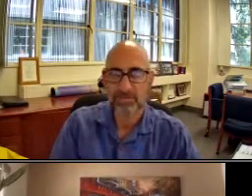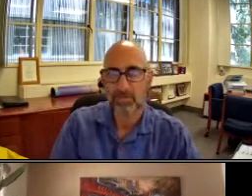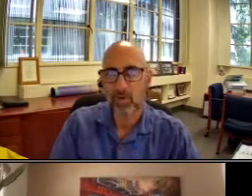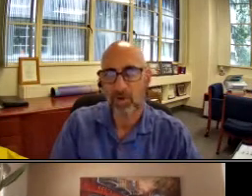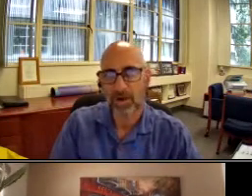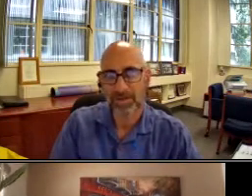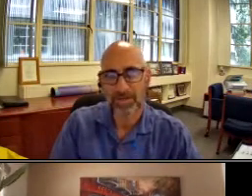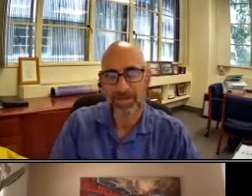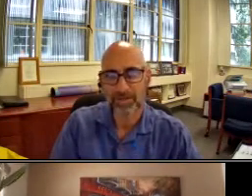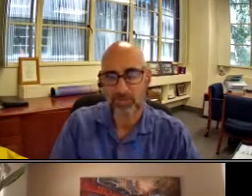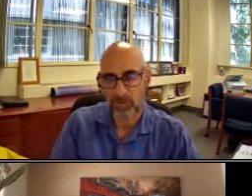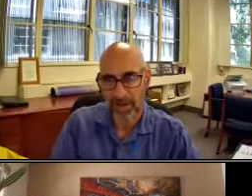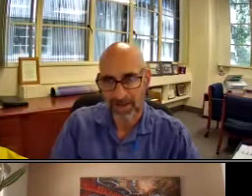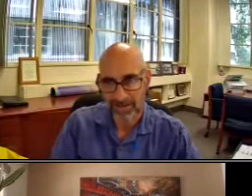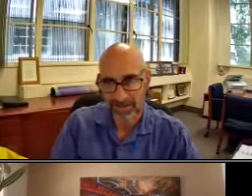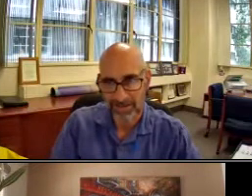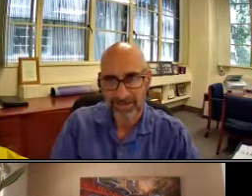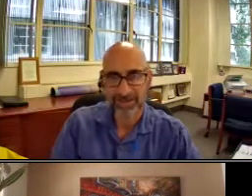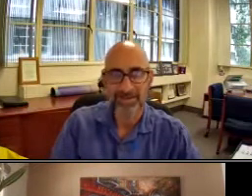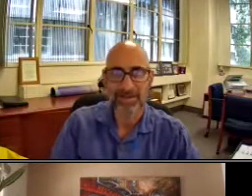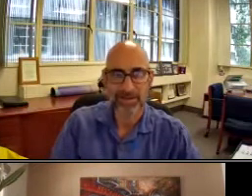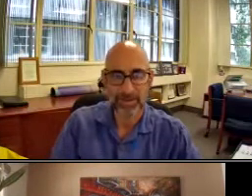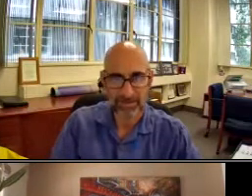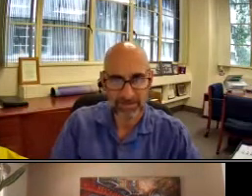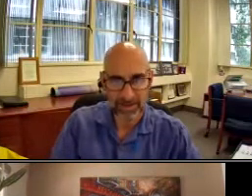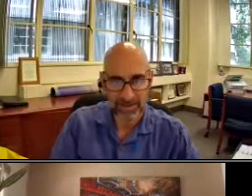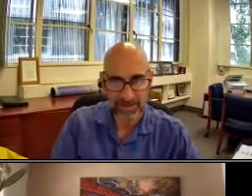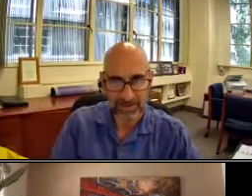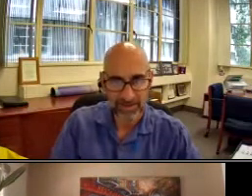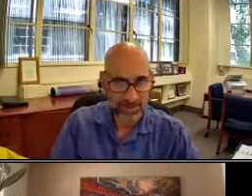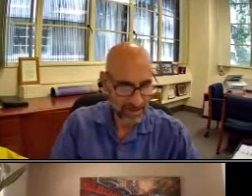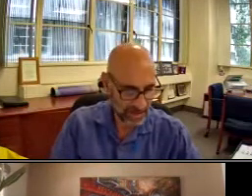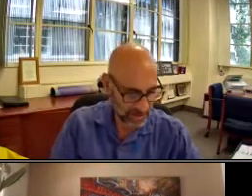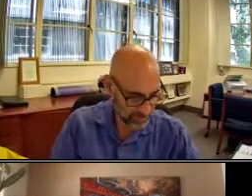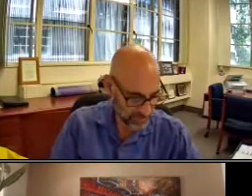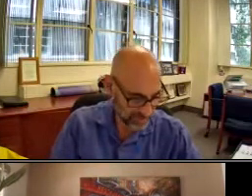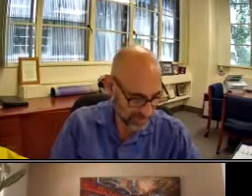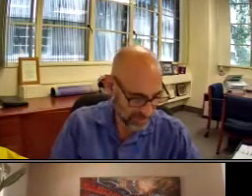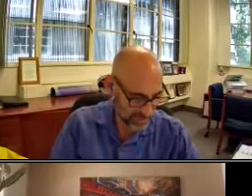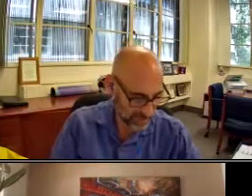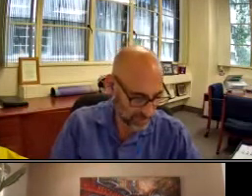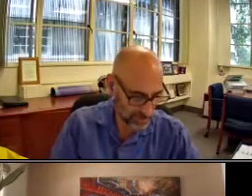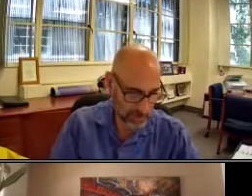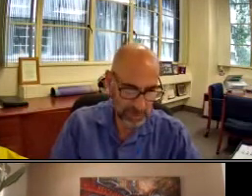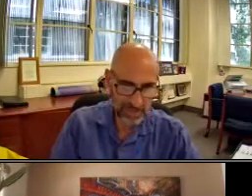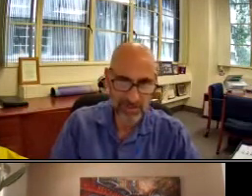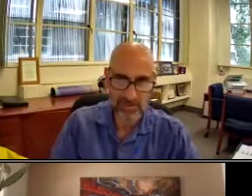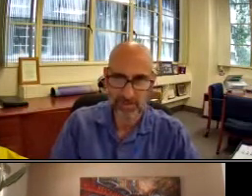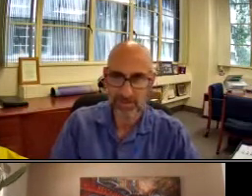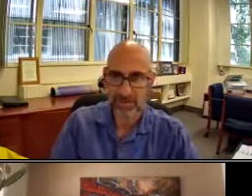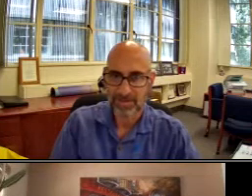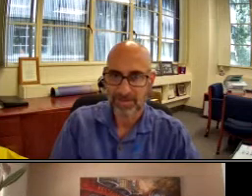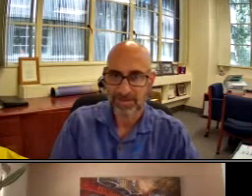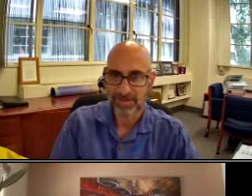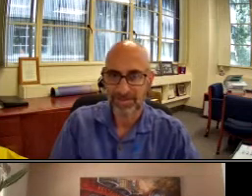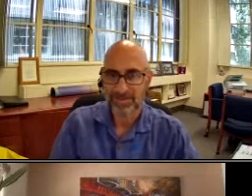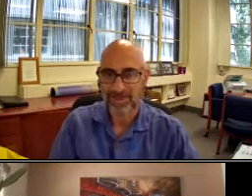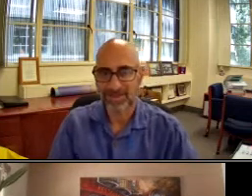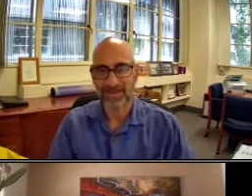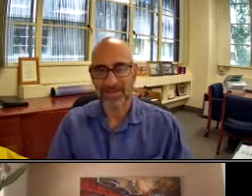we're focused more on doing it right, not doing it fast. And I think, we need